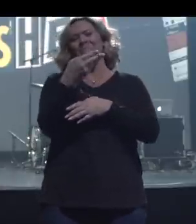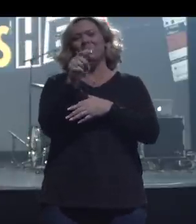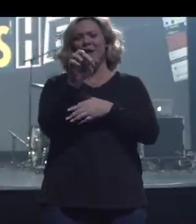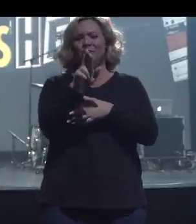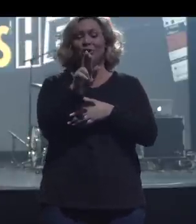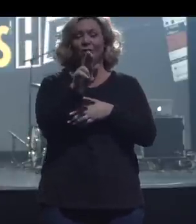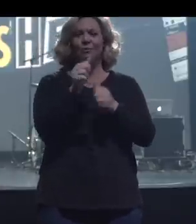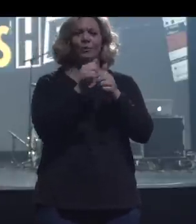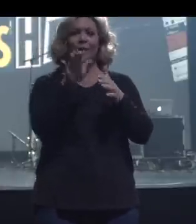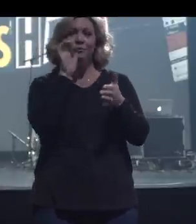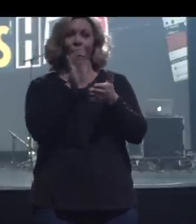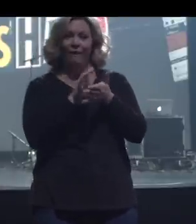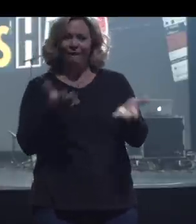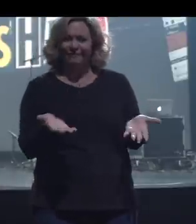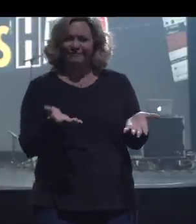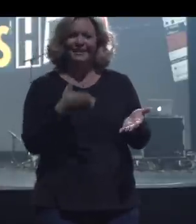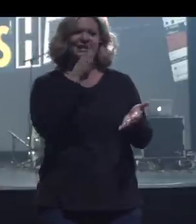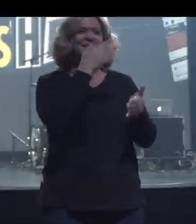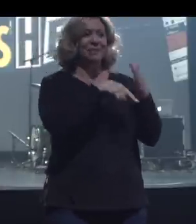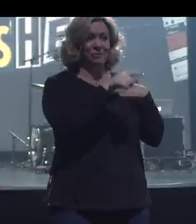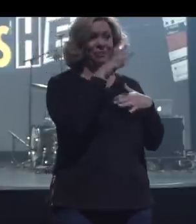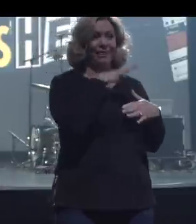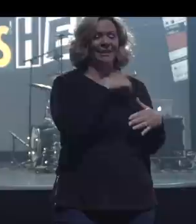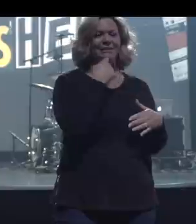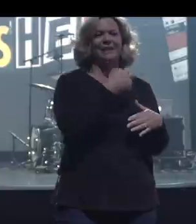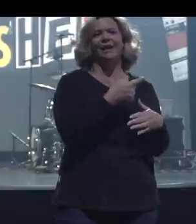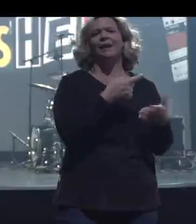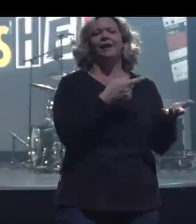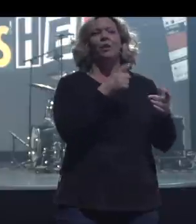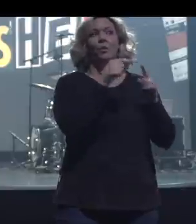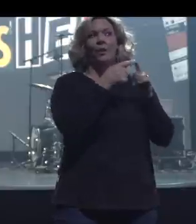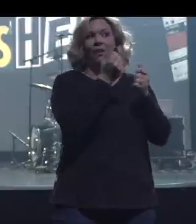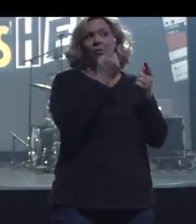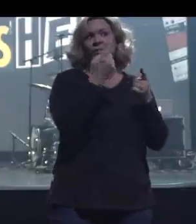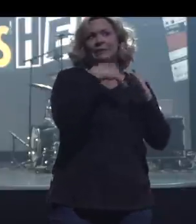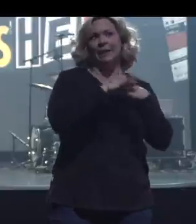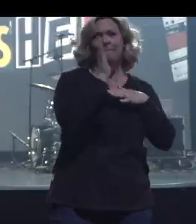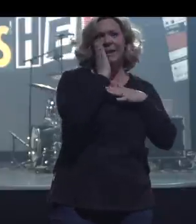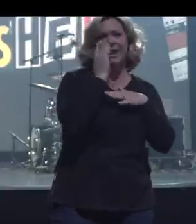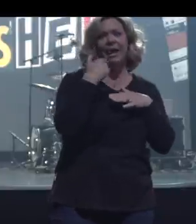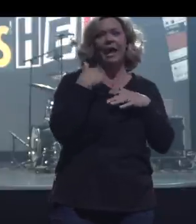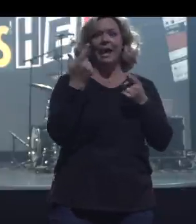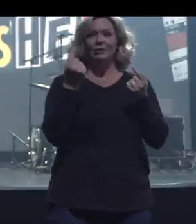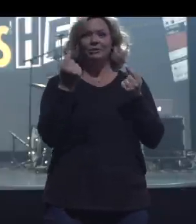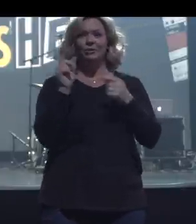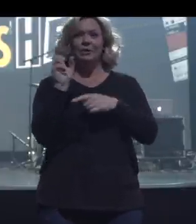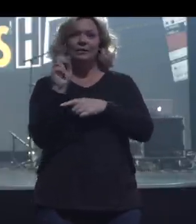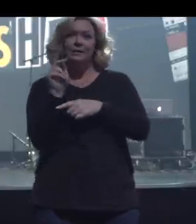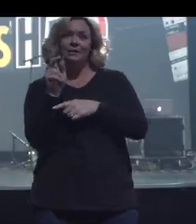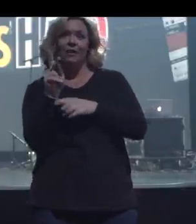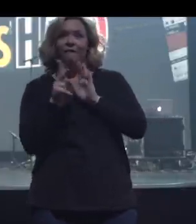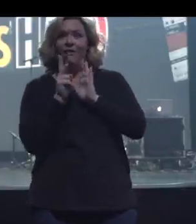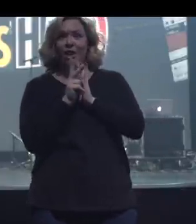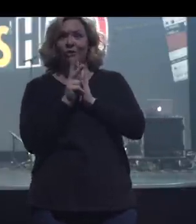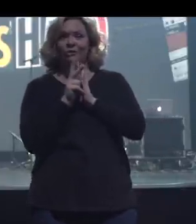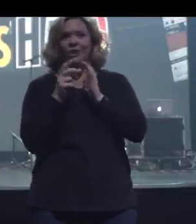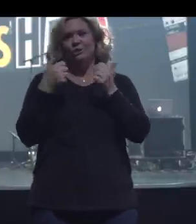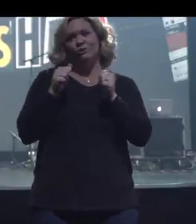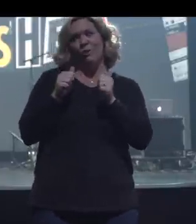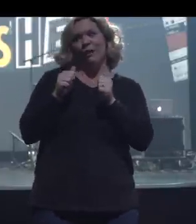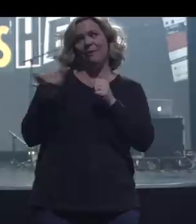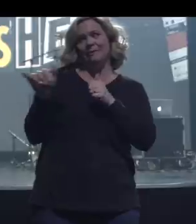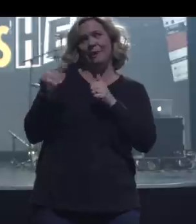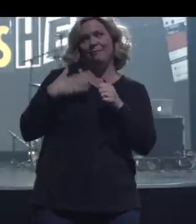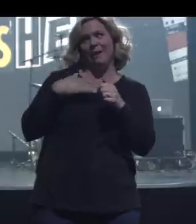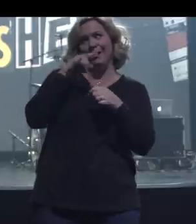Right? That'd be the equivalent of some of you ladies going like, you don't know, when everyone's in bed, I get up and do TikTok videos by myself to try to keep up with my kids, right?